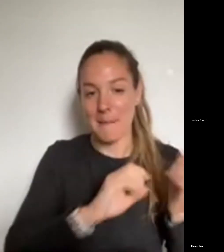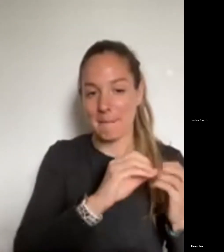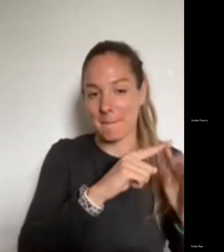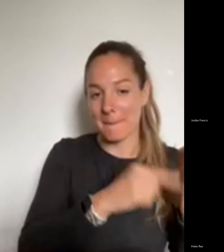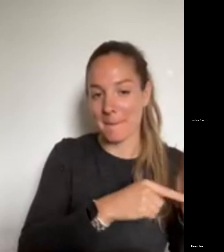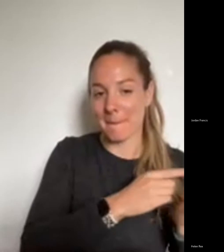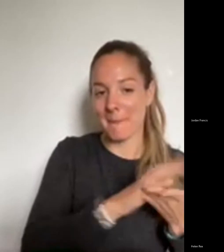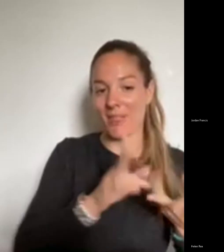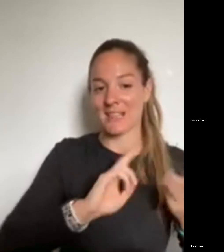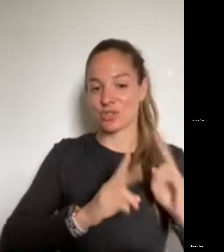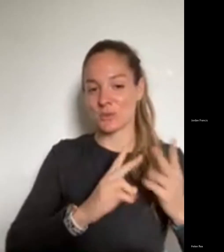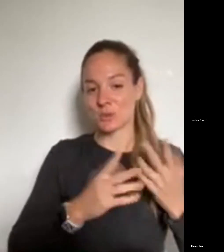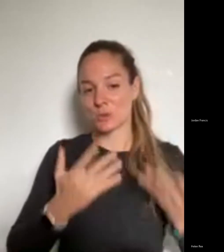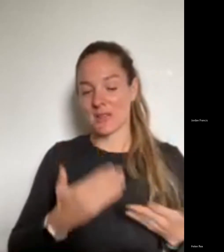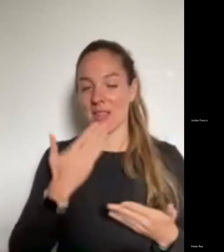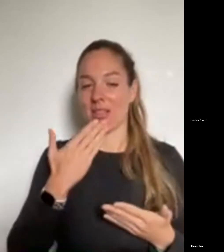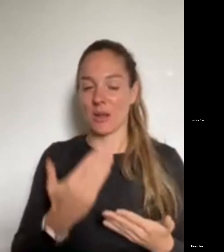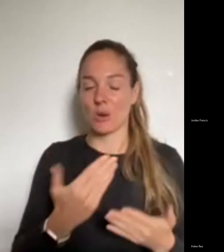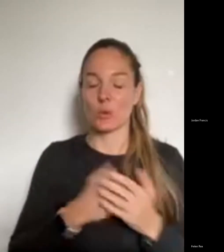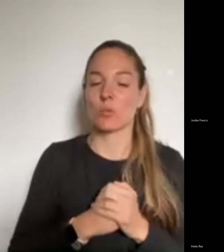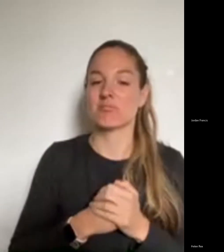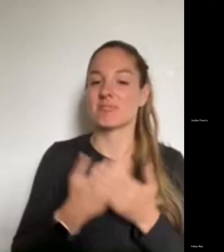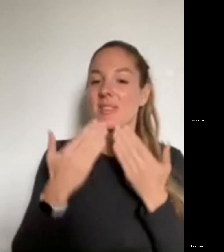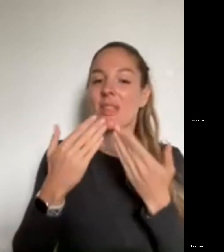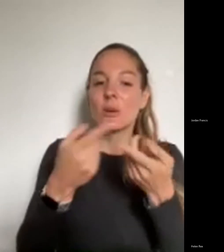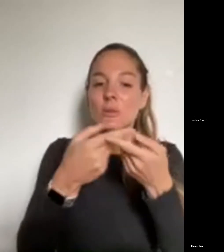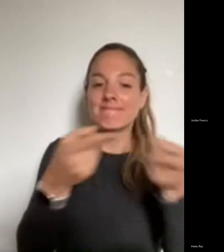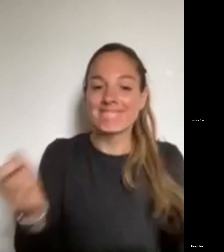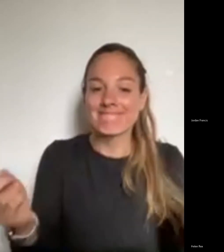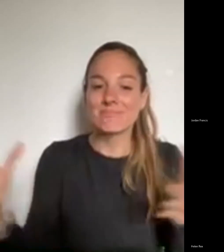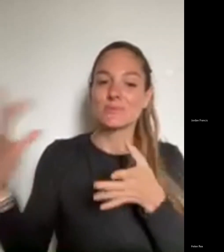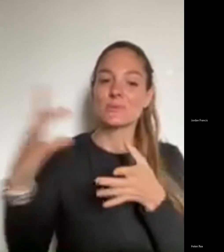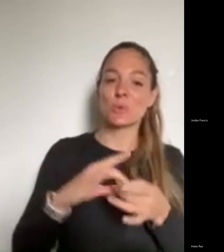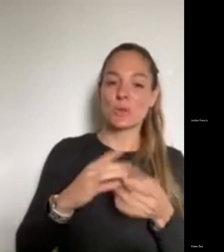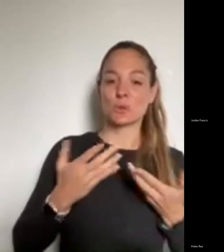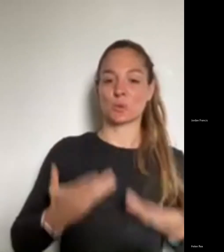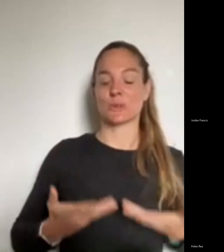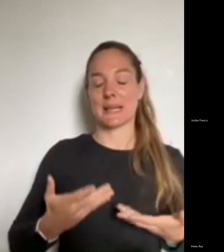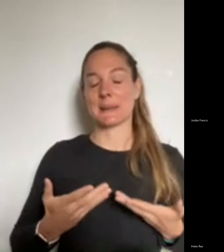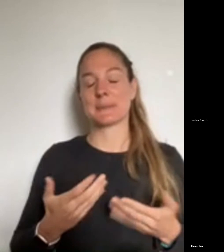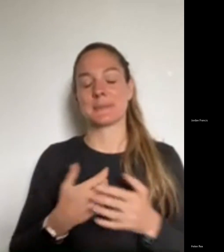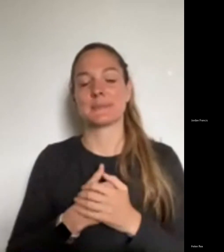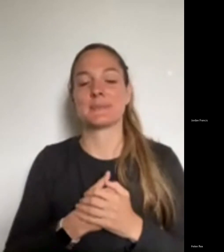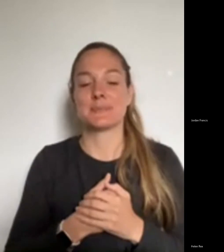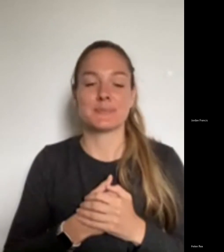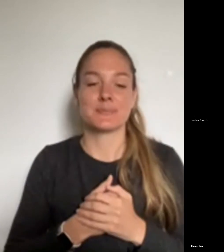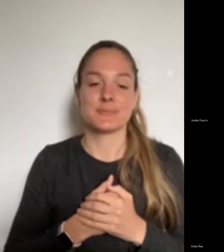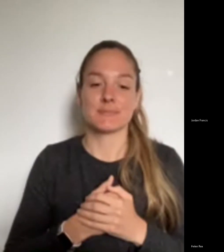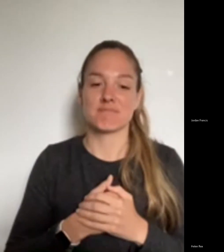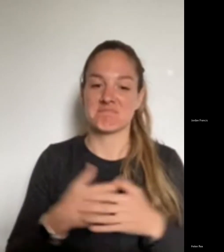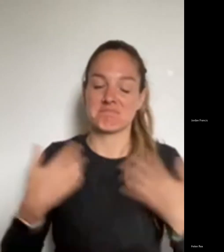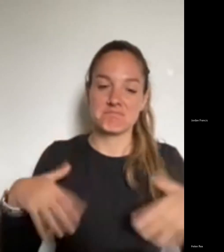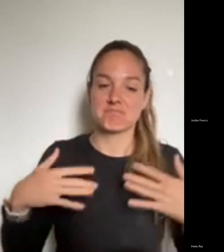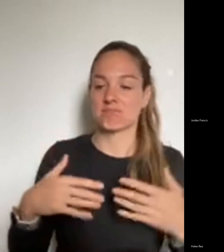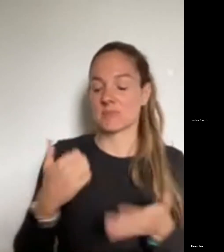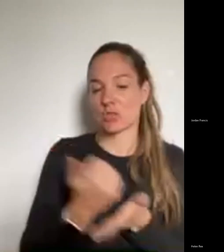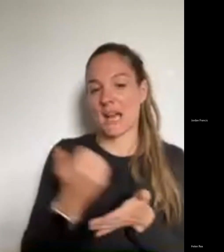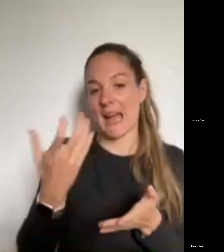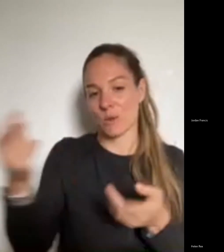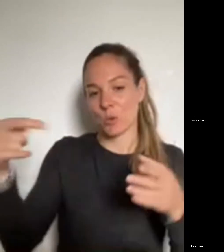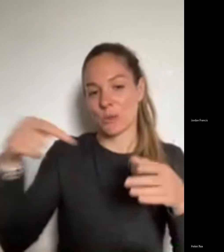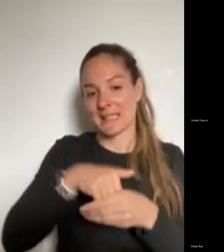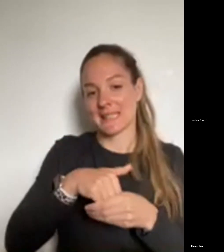job. Thank you. And thank you very much to everyone who's joined the webinar today. It's been really great having you here, and we're